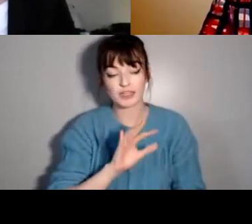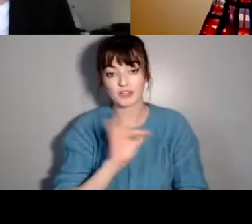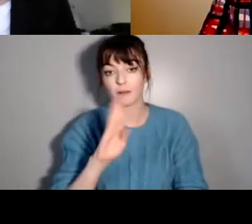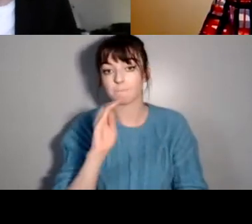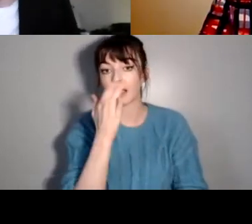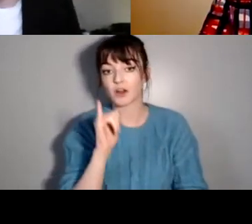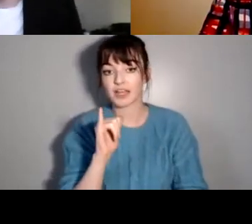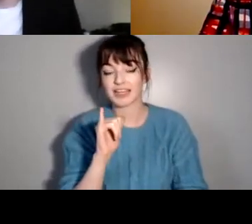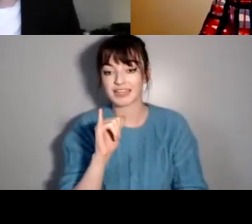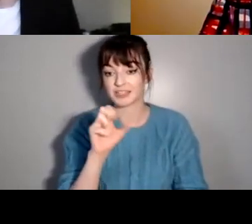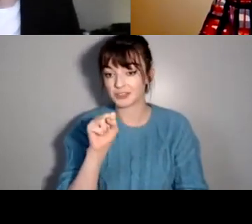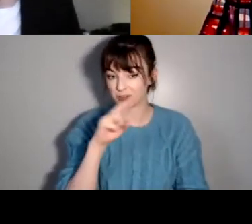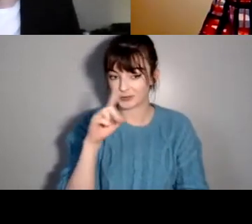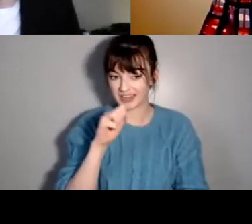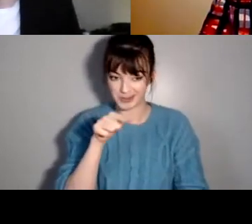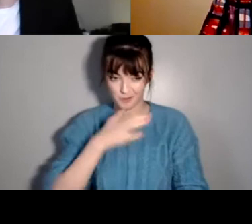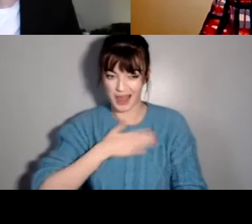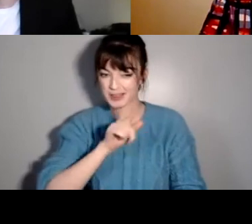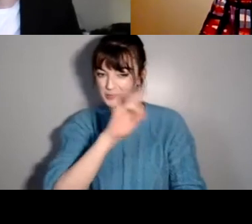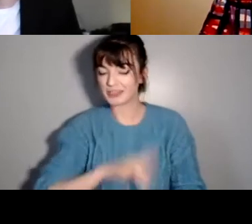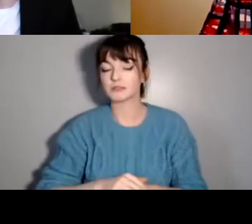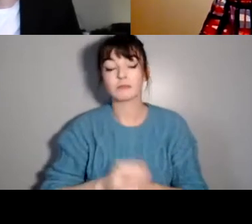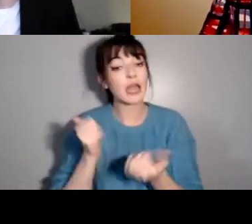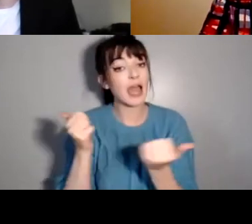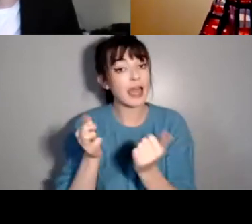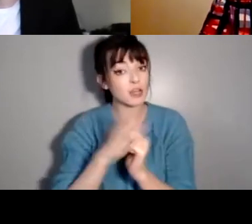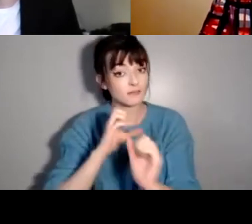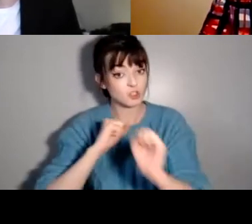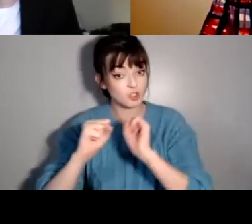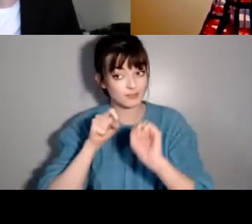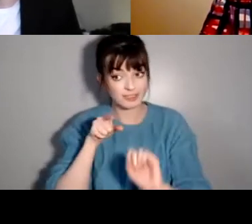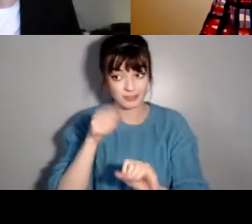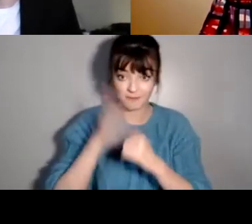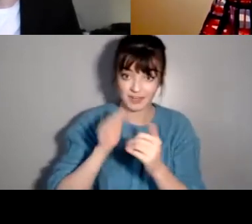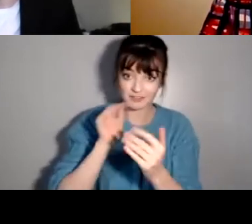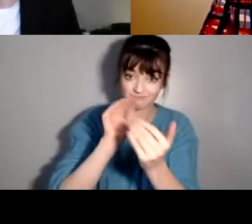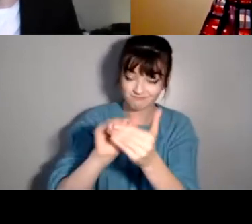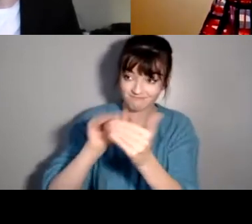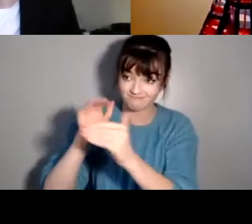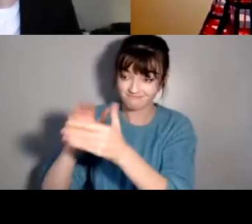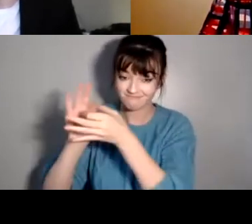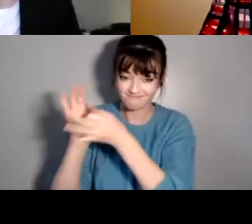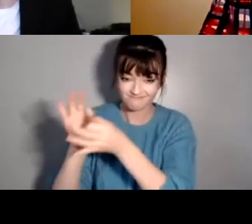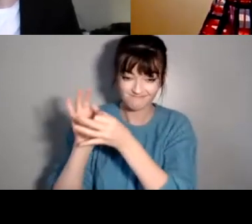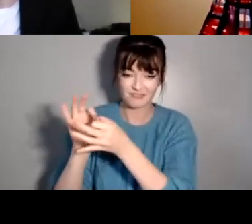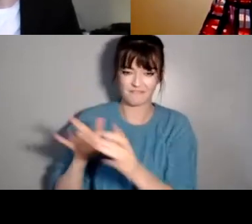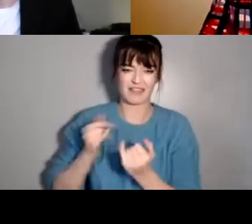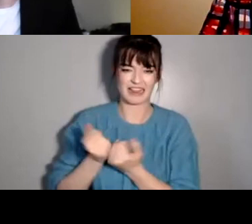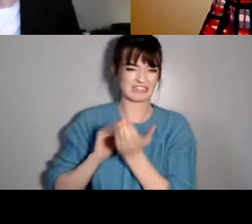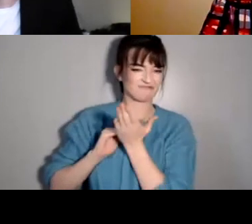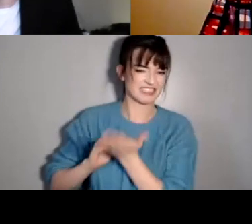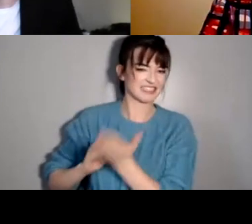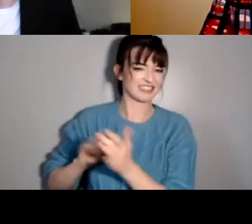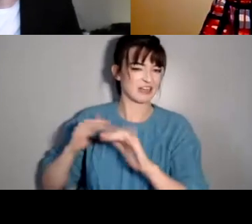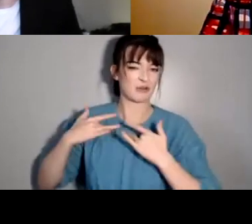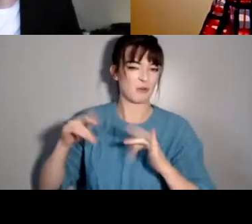Barry. Suzanne, you'll enjoy this one. Did any of the services you engaged with show significant resistance to the decongregation agenda?